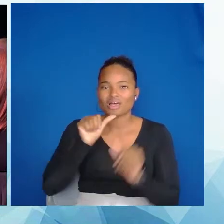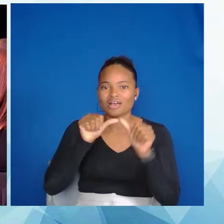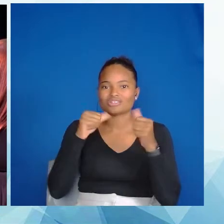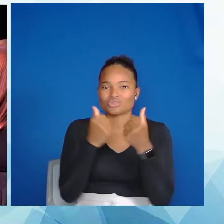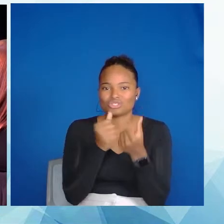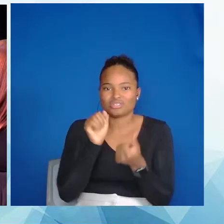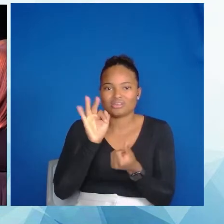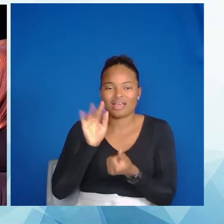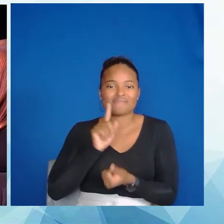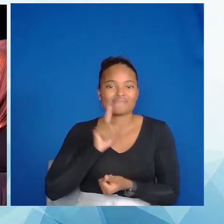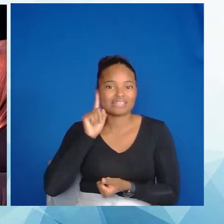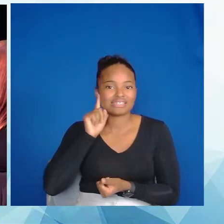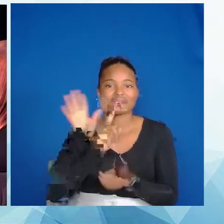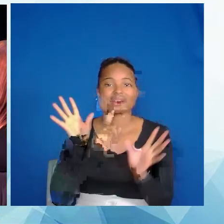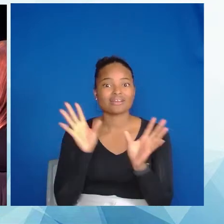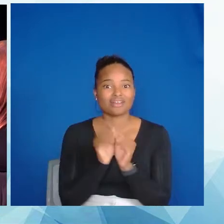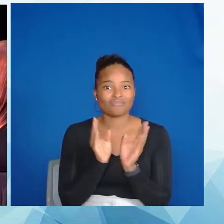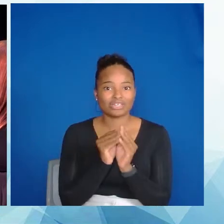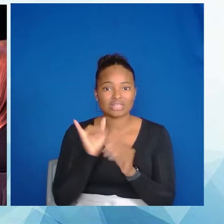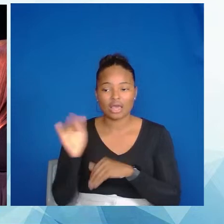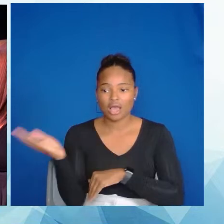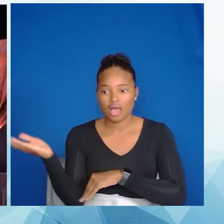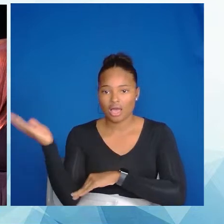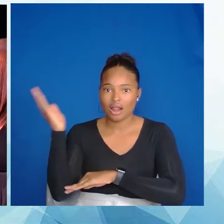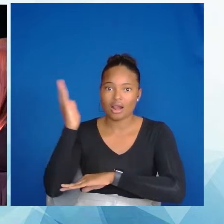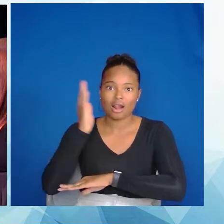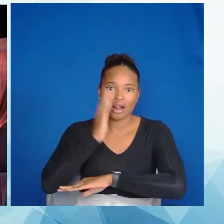Deaf conference, which was all day, and saw